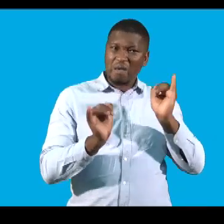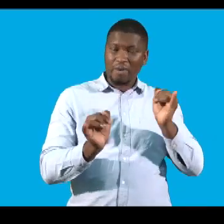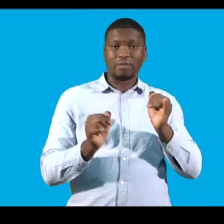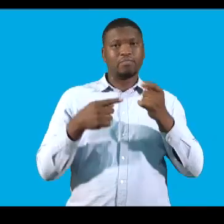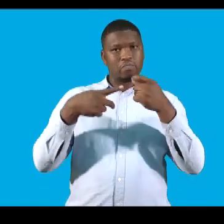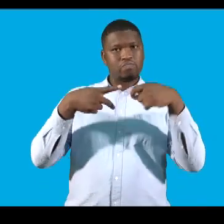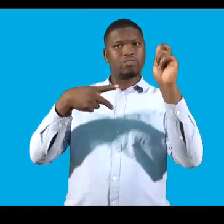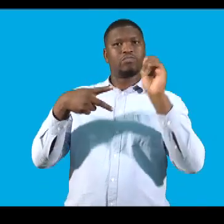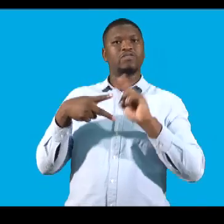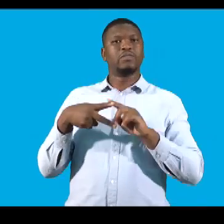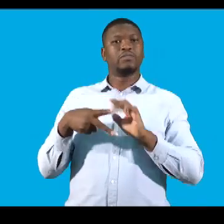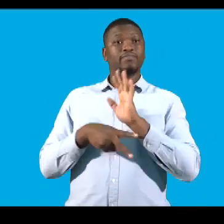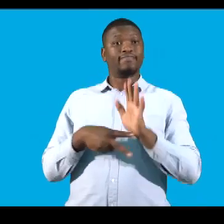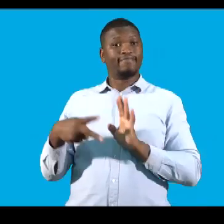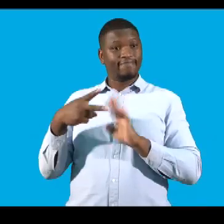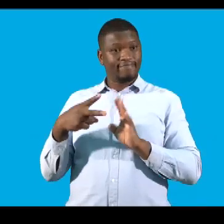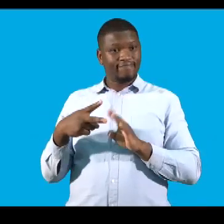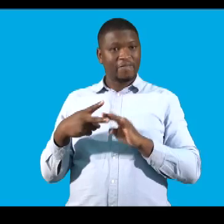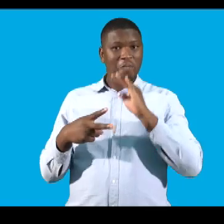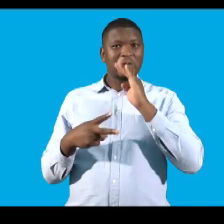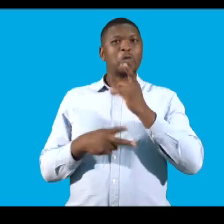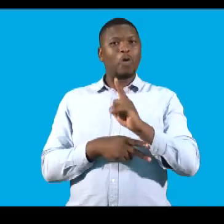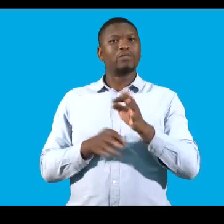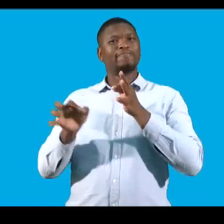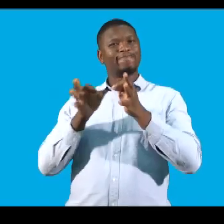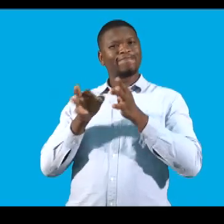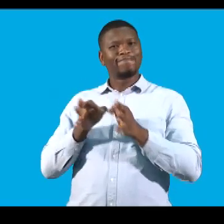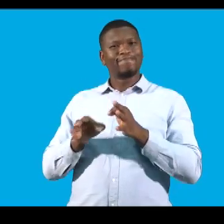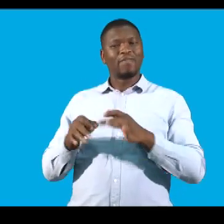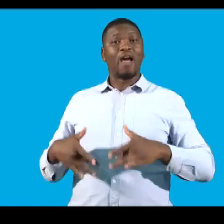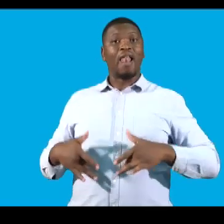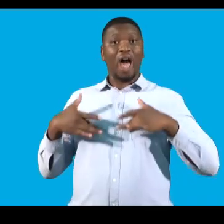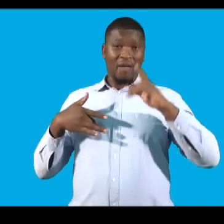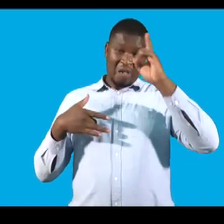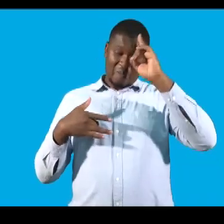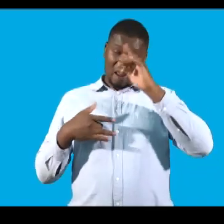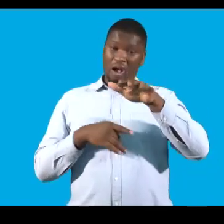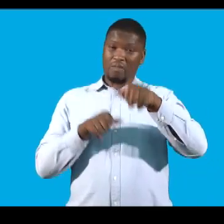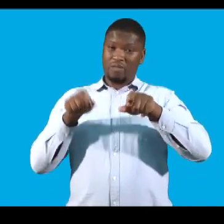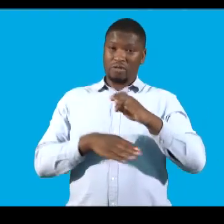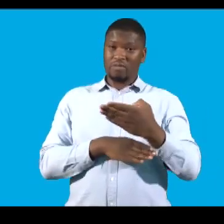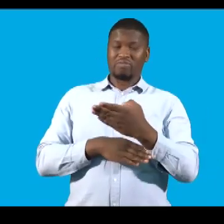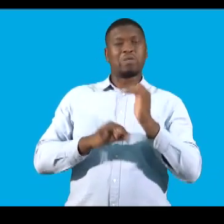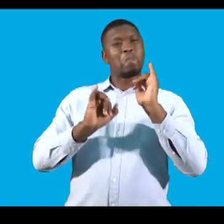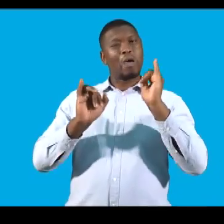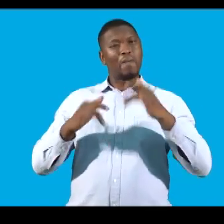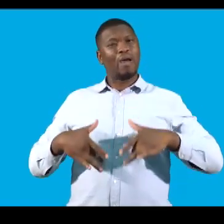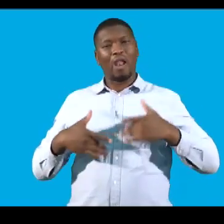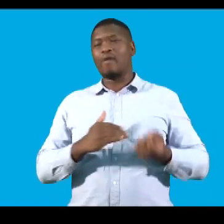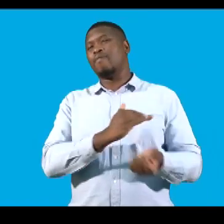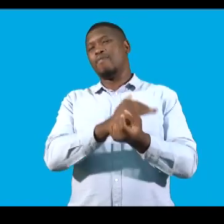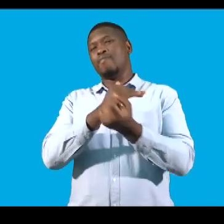first mark. And then the second one is implying that the living conditions of people of color were